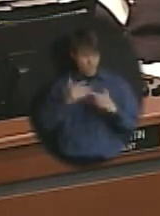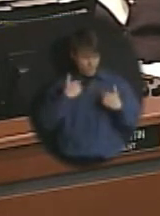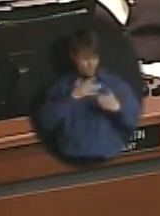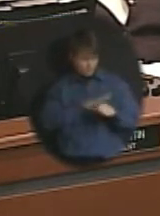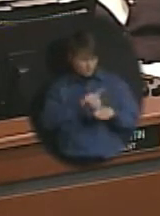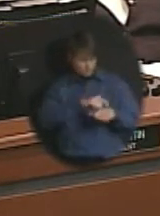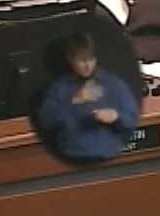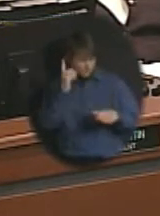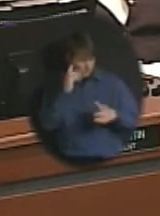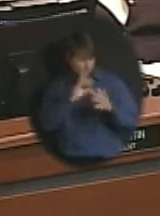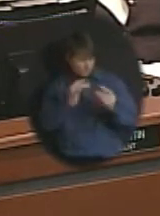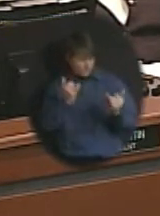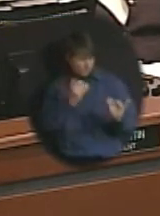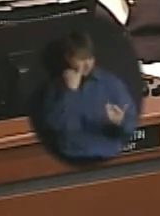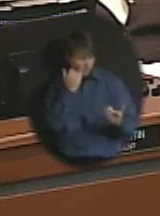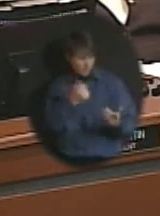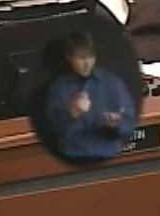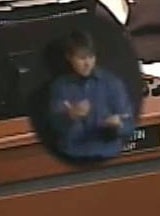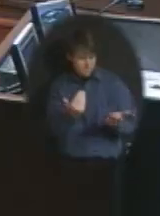hear comments right now if anyone would care to.